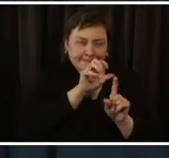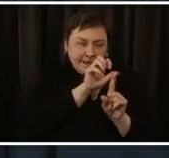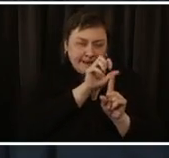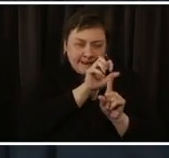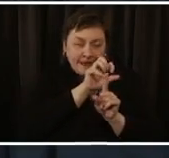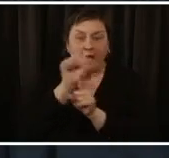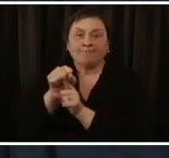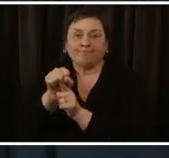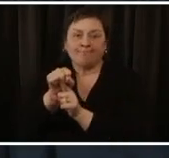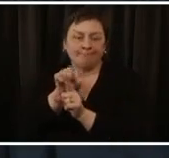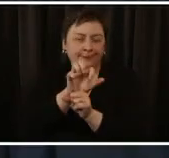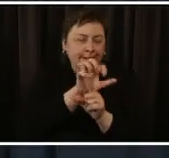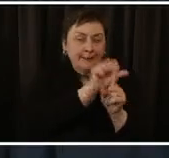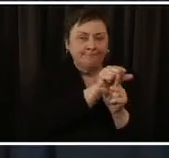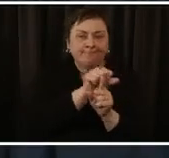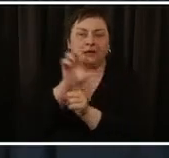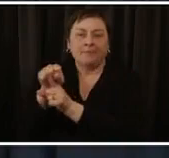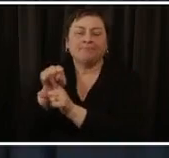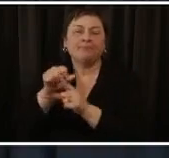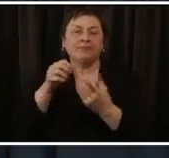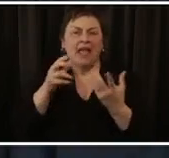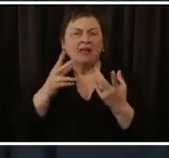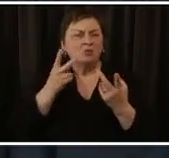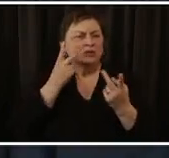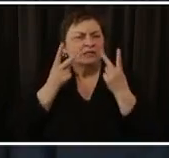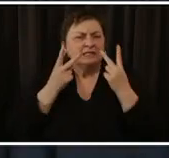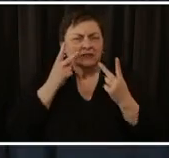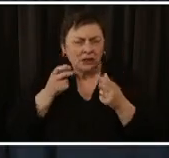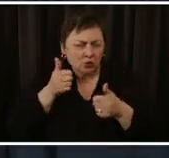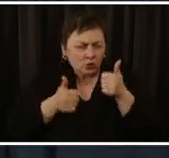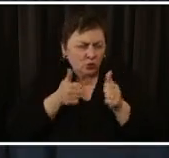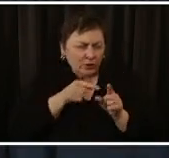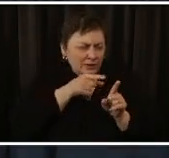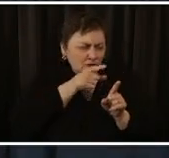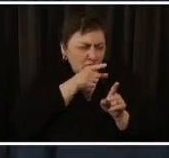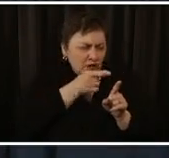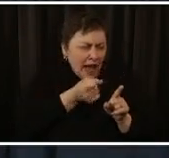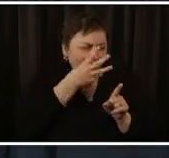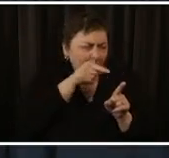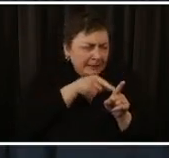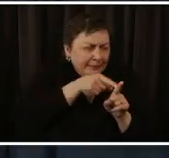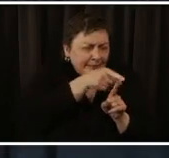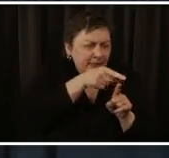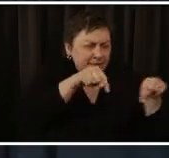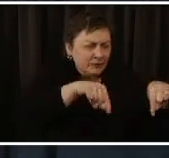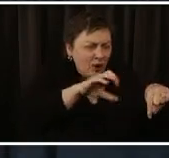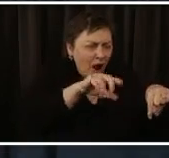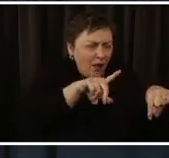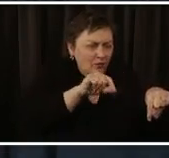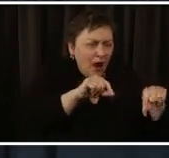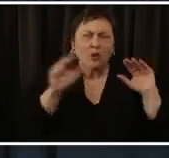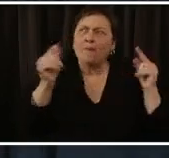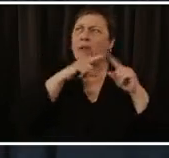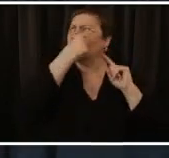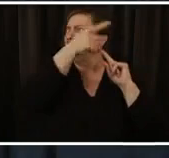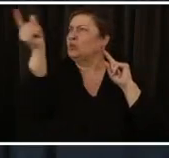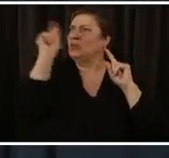checking what these sequences that we're seeing are compared to what's being seen nationally and internationally.